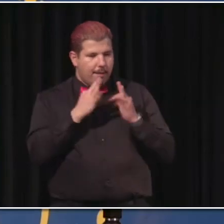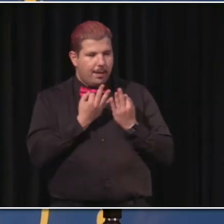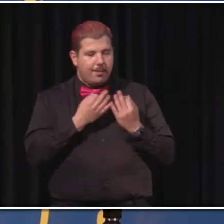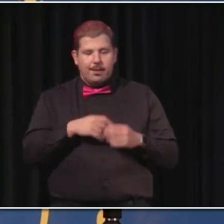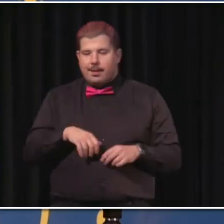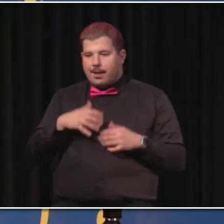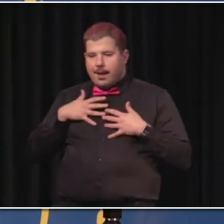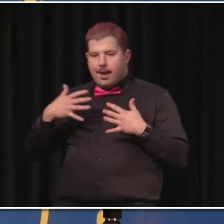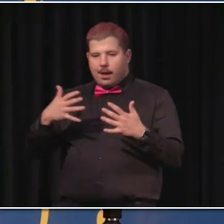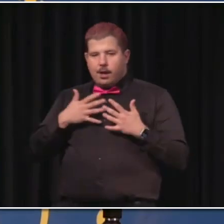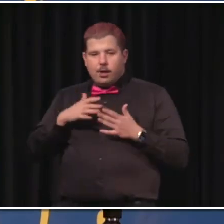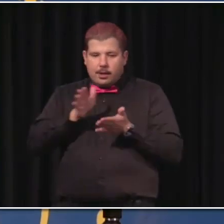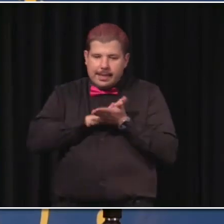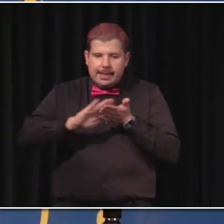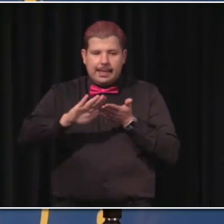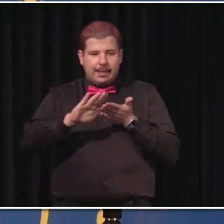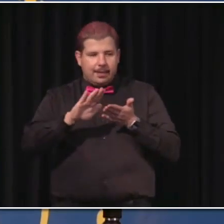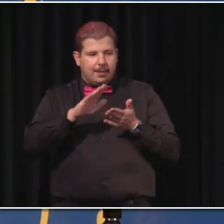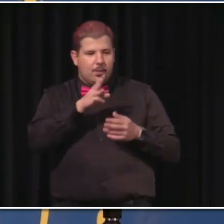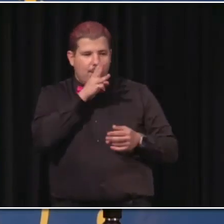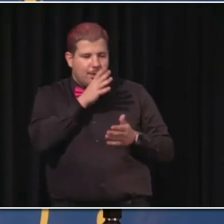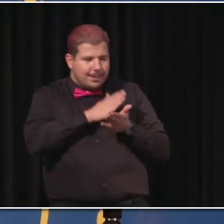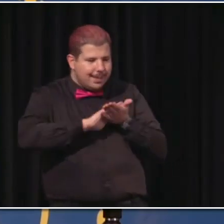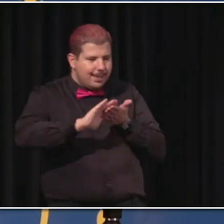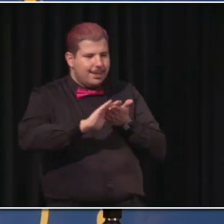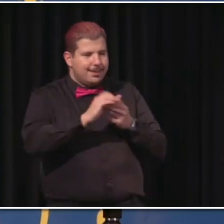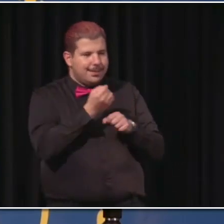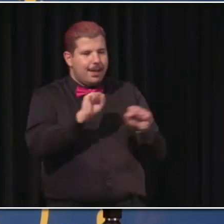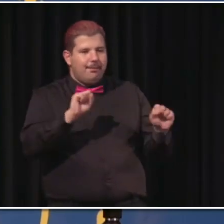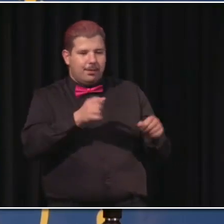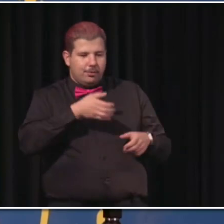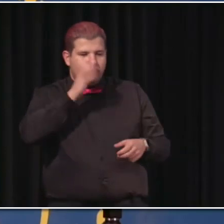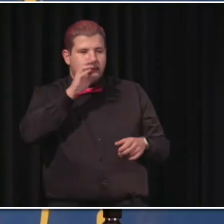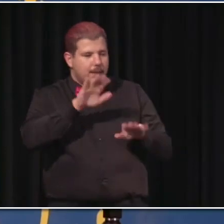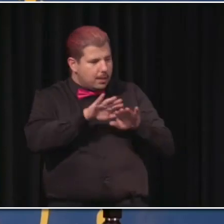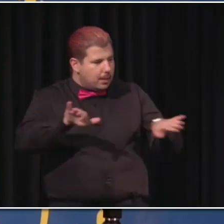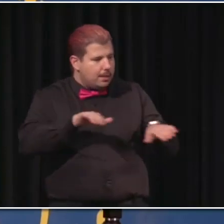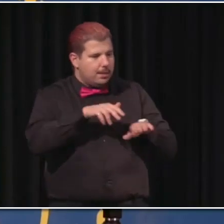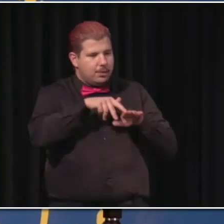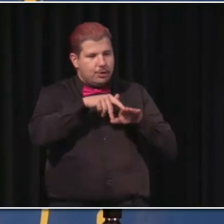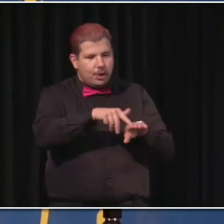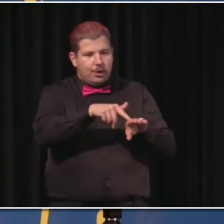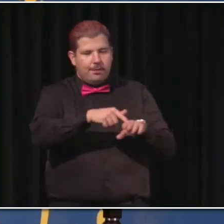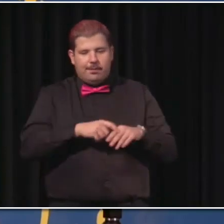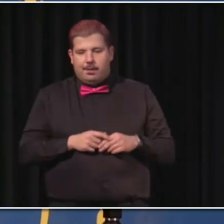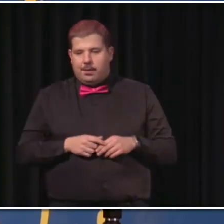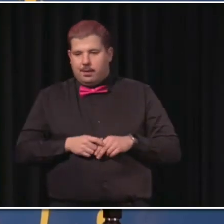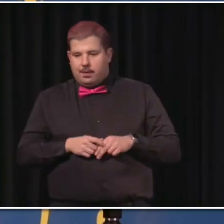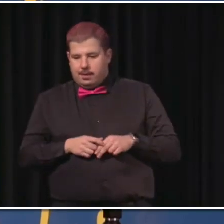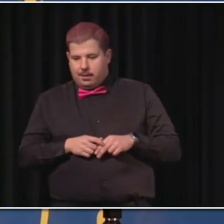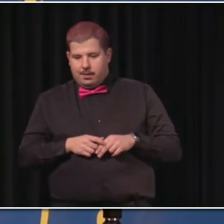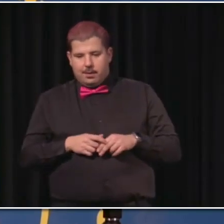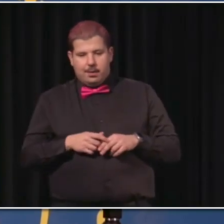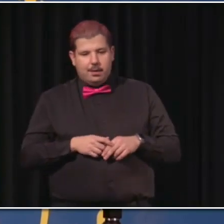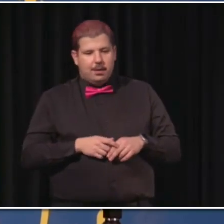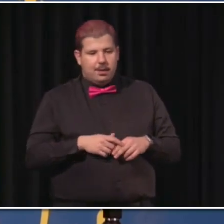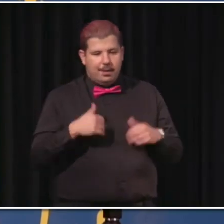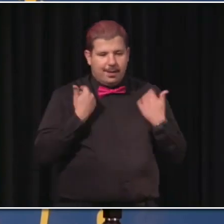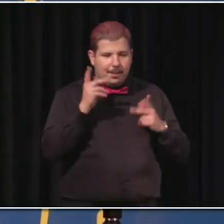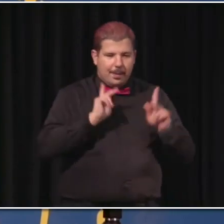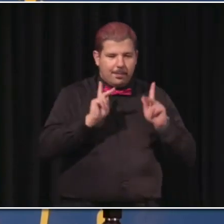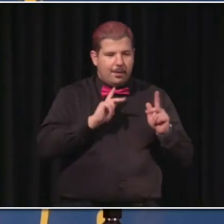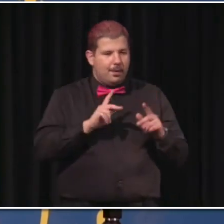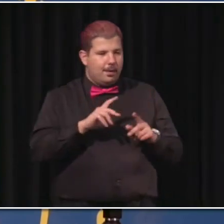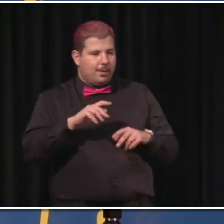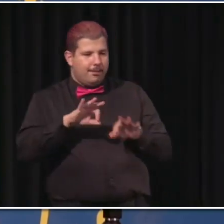and water is clean and healthy and safe to drink and surf and swim. Young people, families,